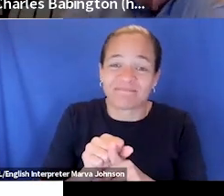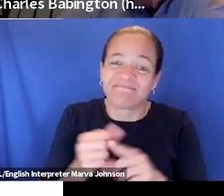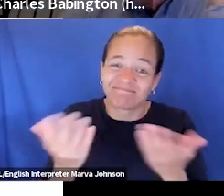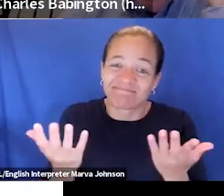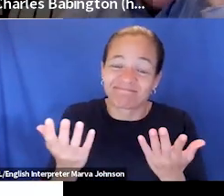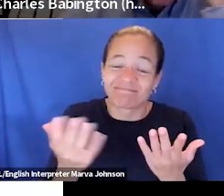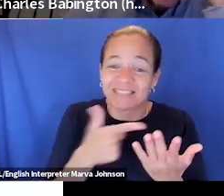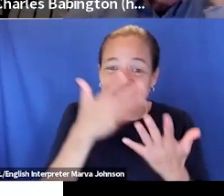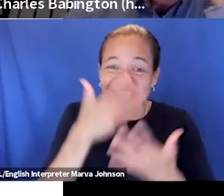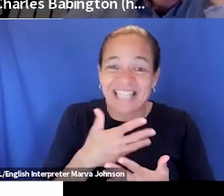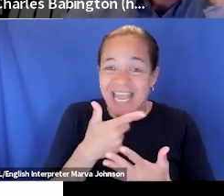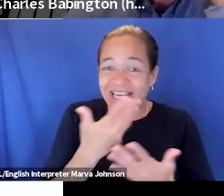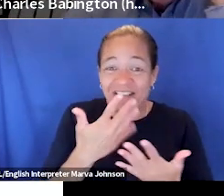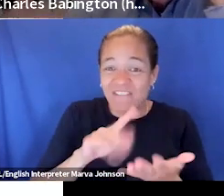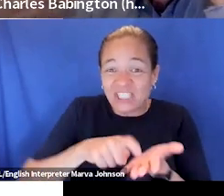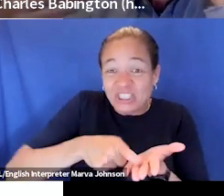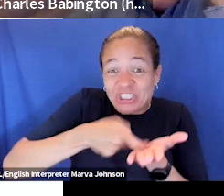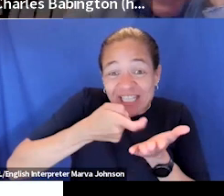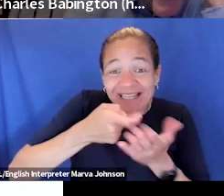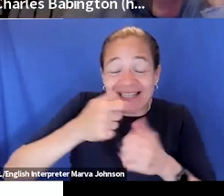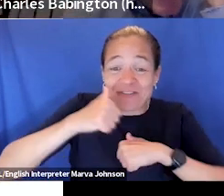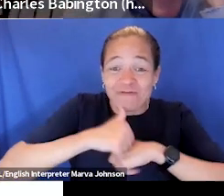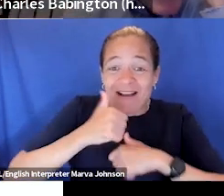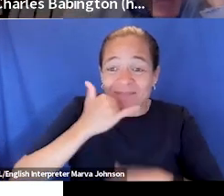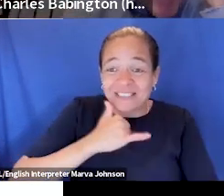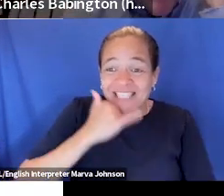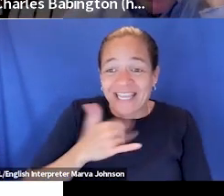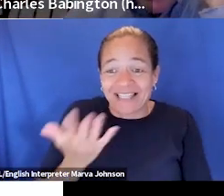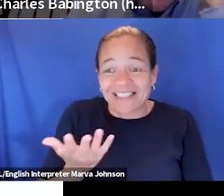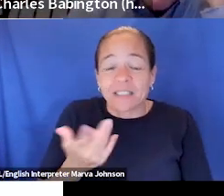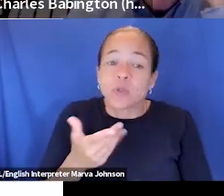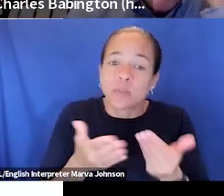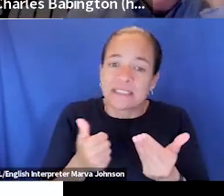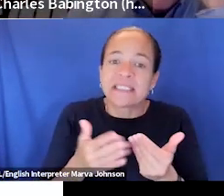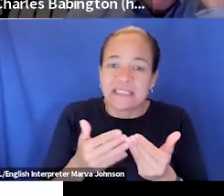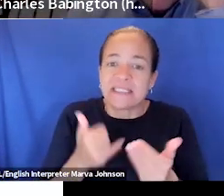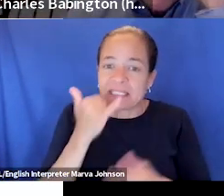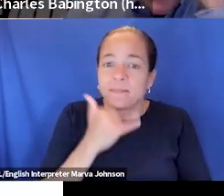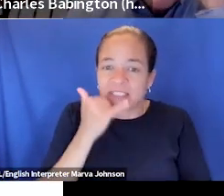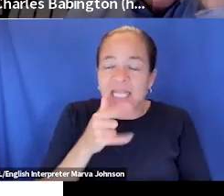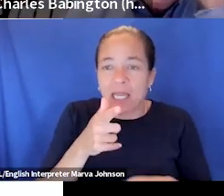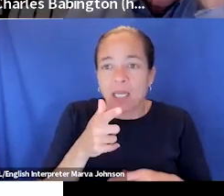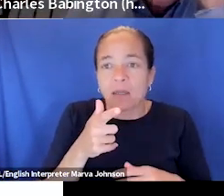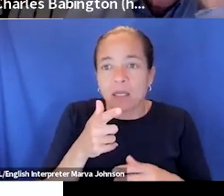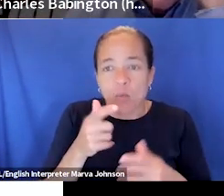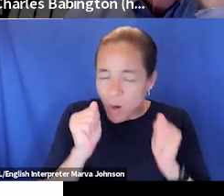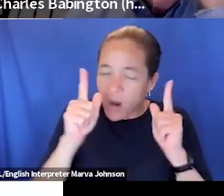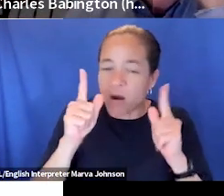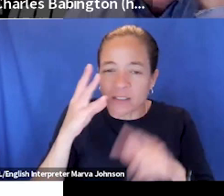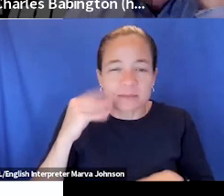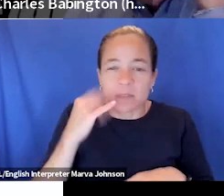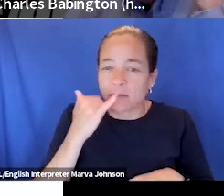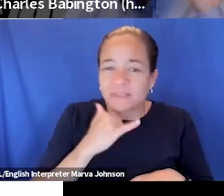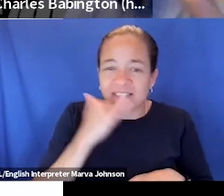now it's literally written in stone. So it's easy to make mistakes. Everybody does it. You want to go through and find your mistakes and get them out of